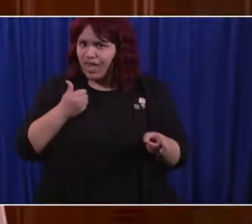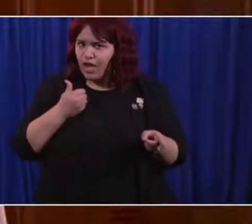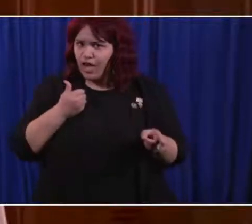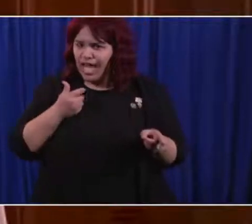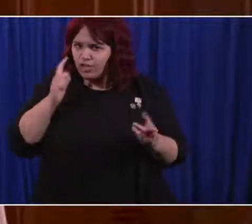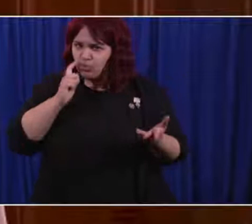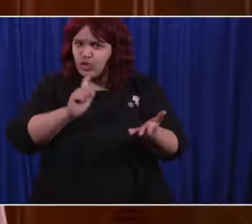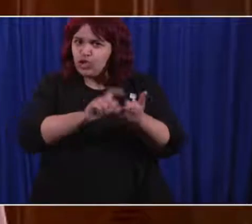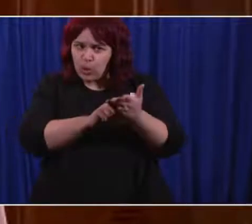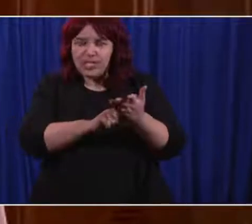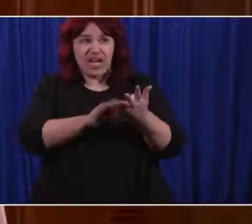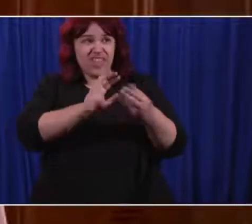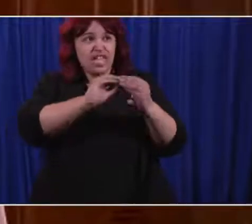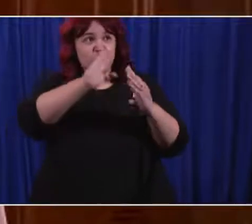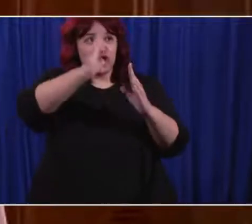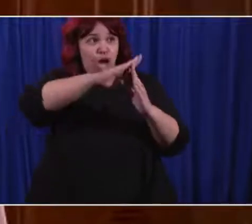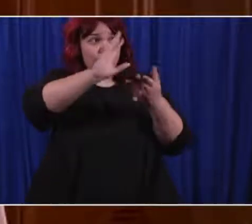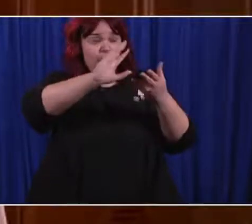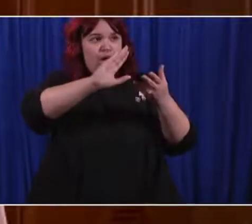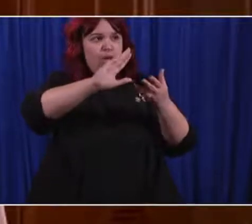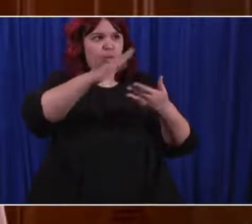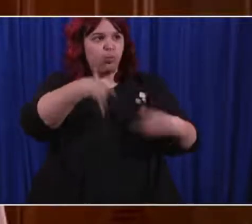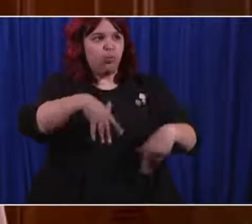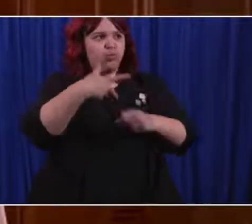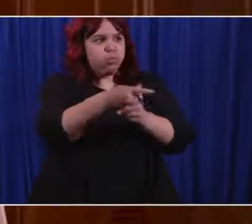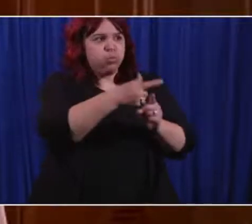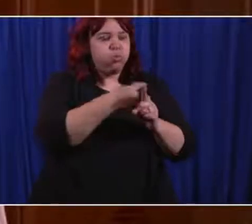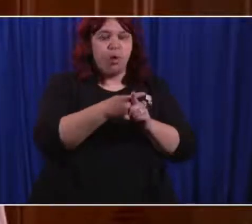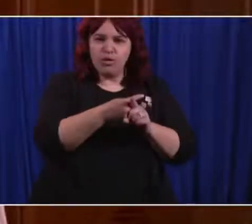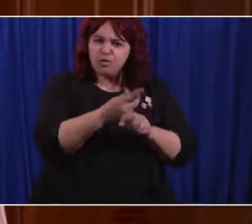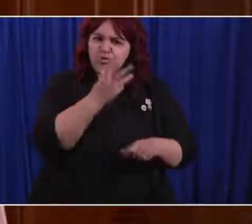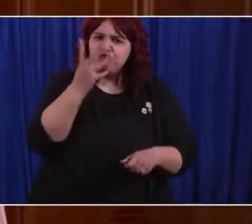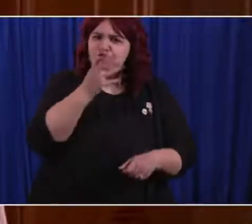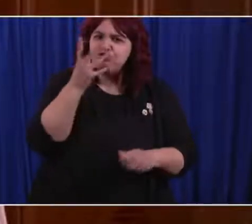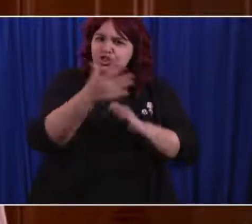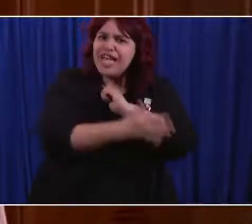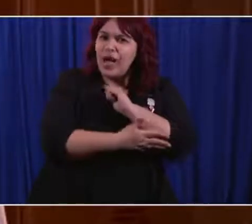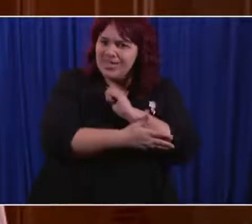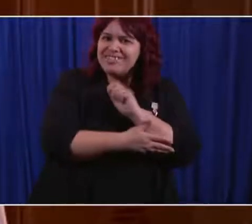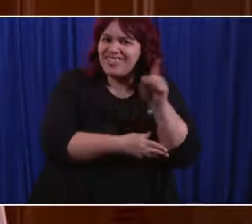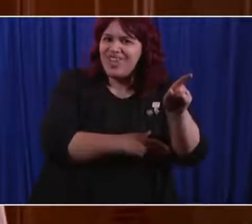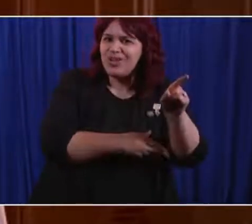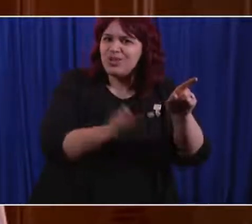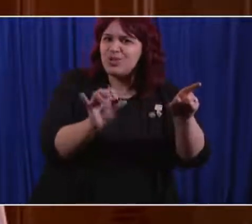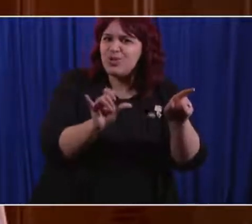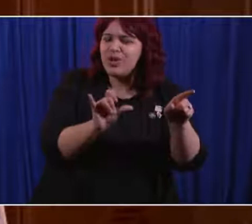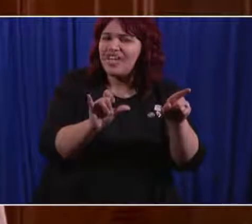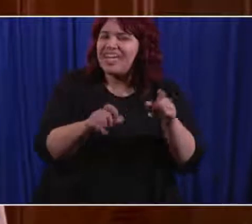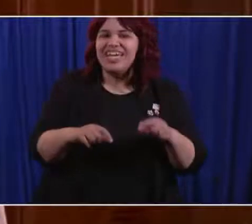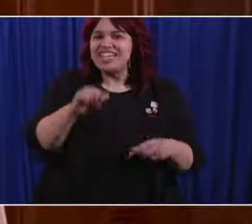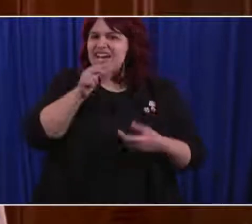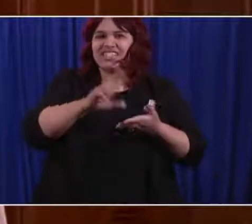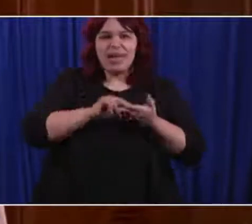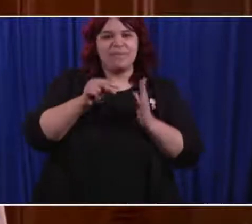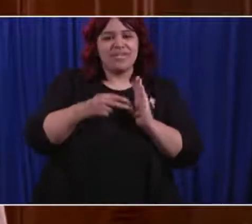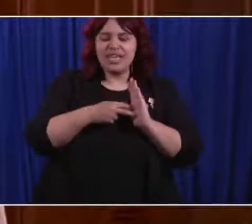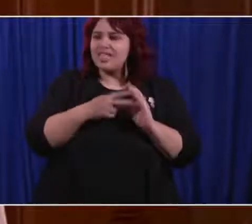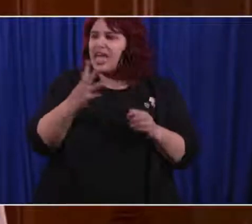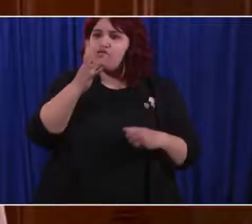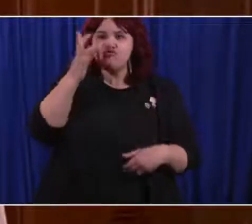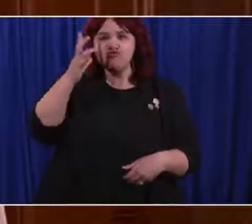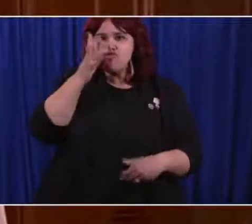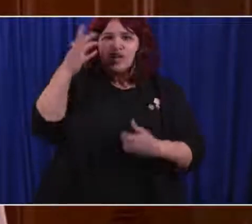in there. So it is not just a question of rural not taking the vaccine, urban taking